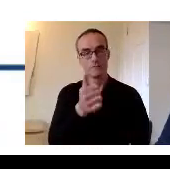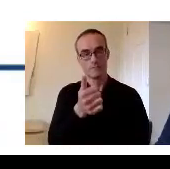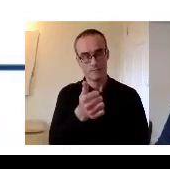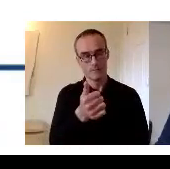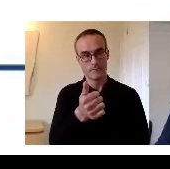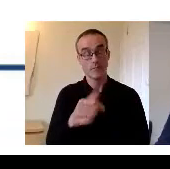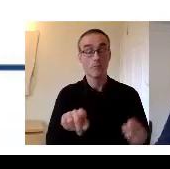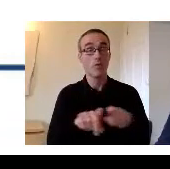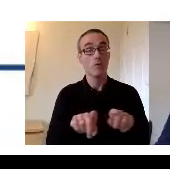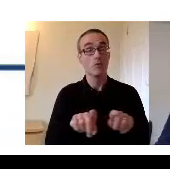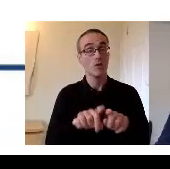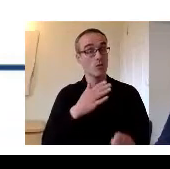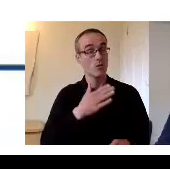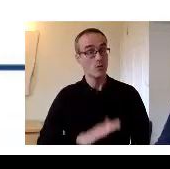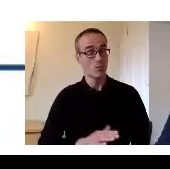well,